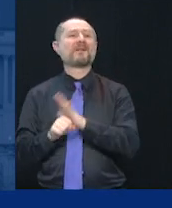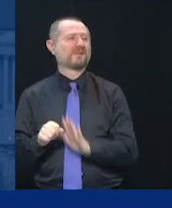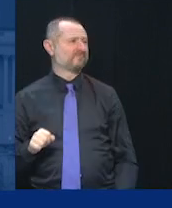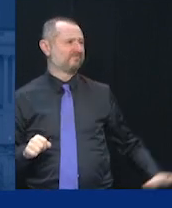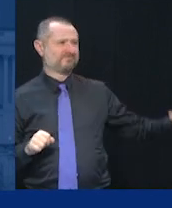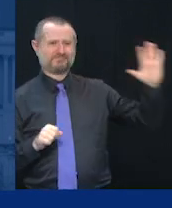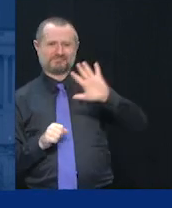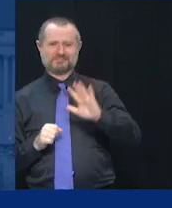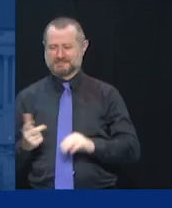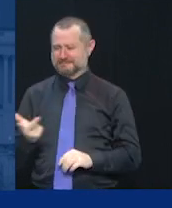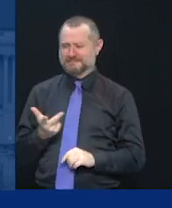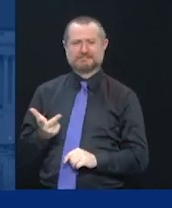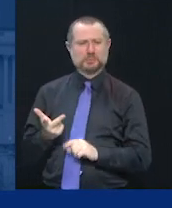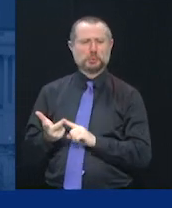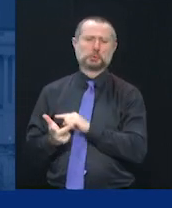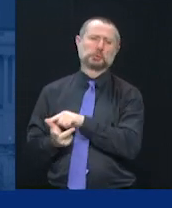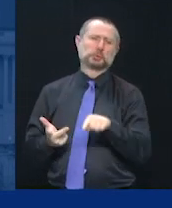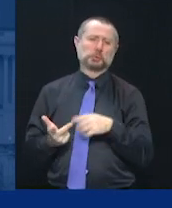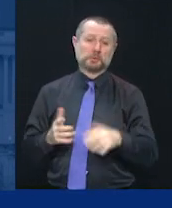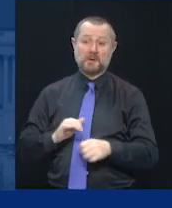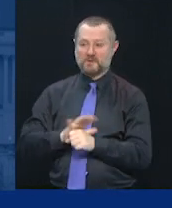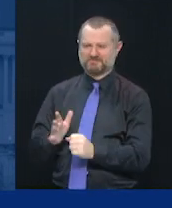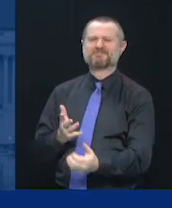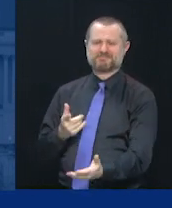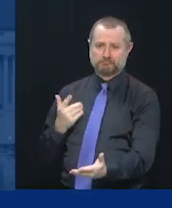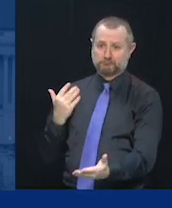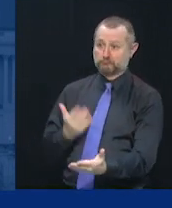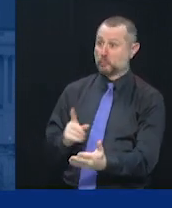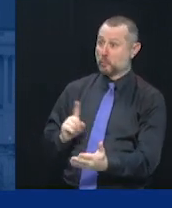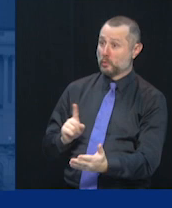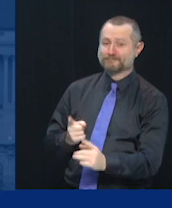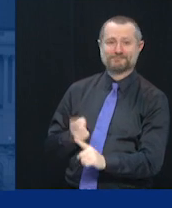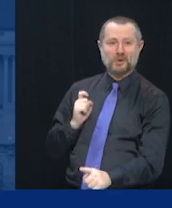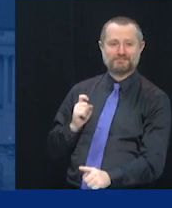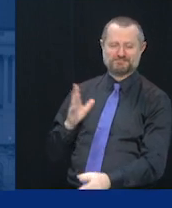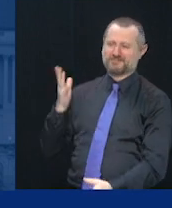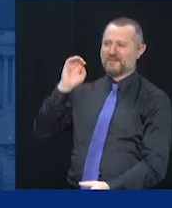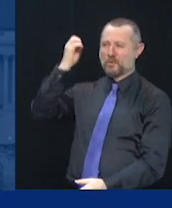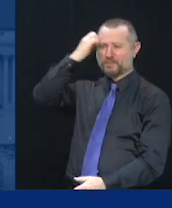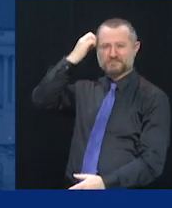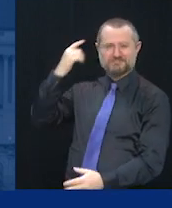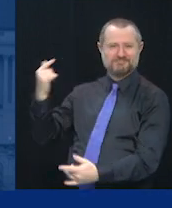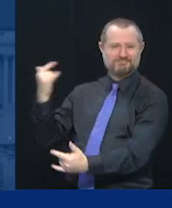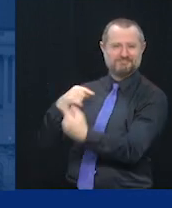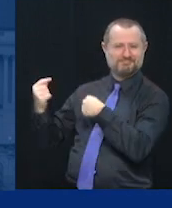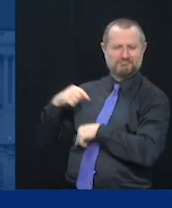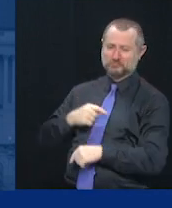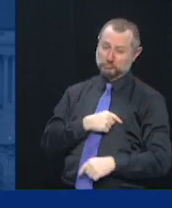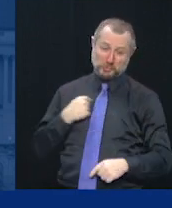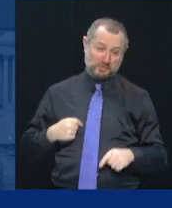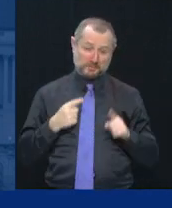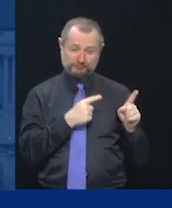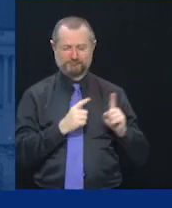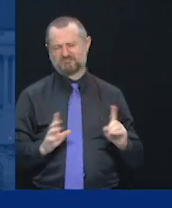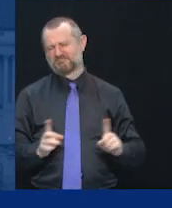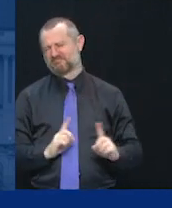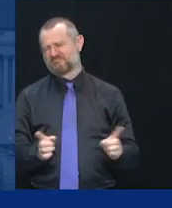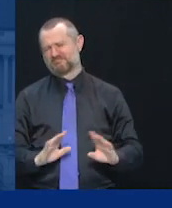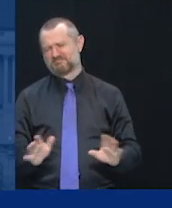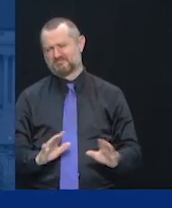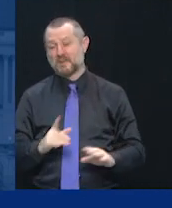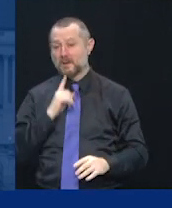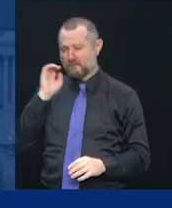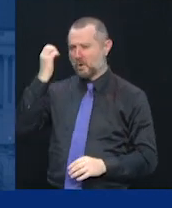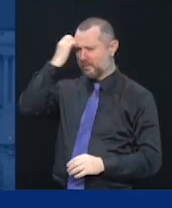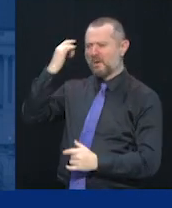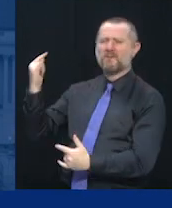COVID came to the United States from Europe, not from China, and those flights landed